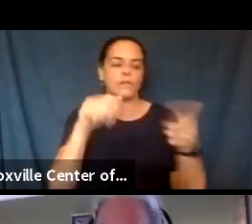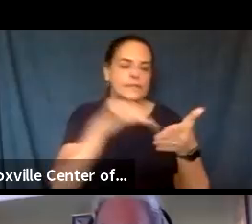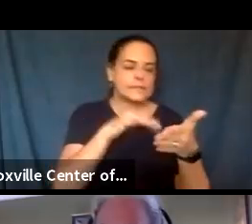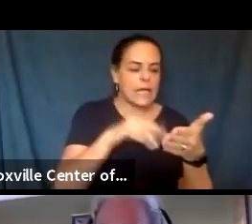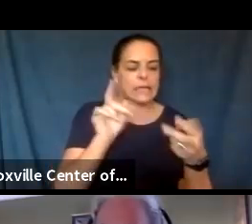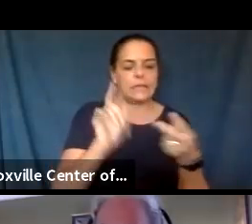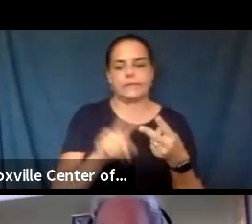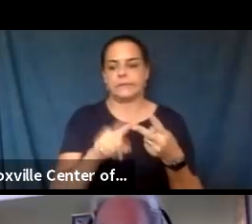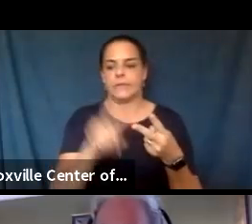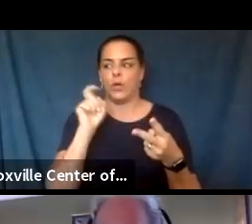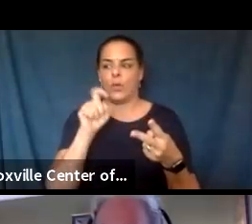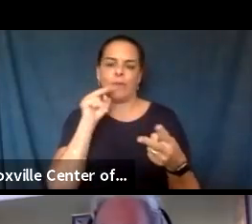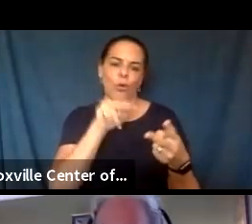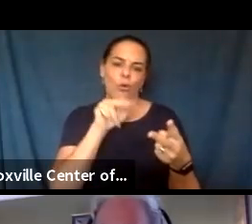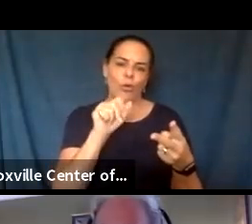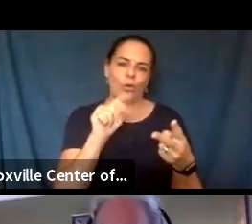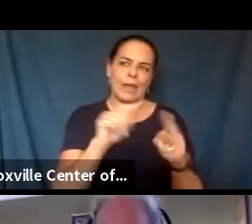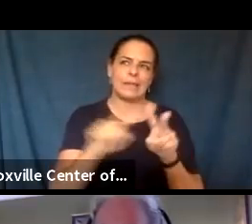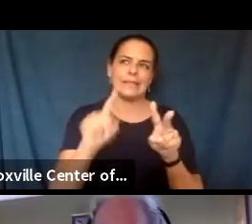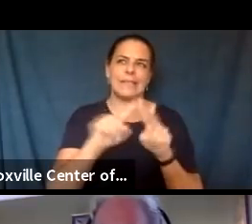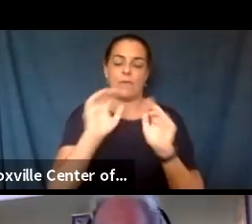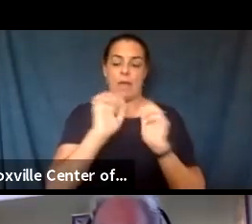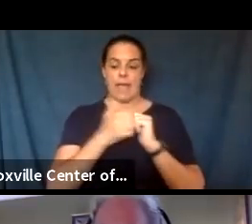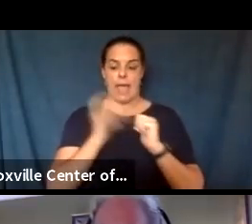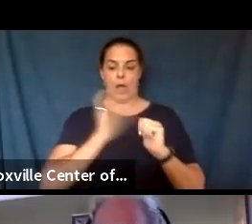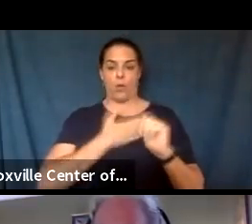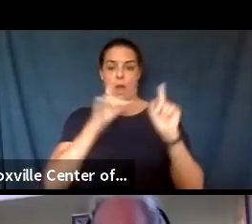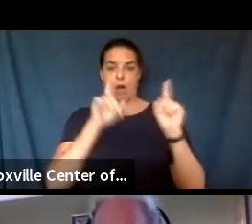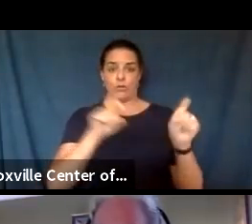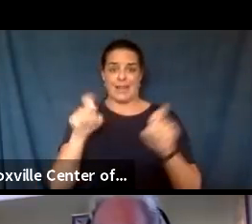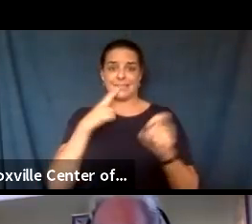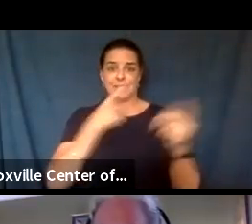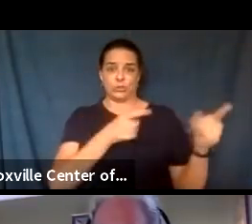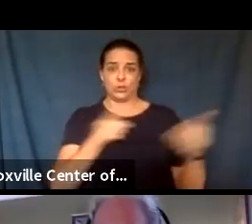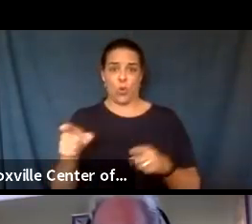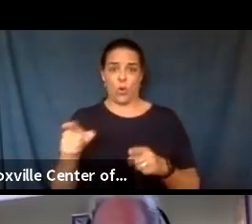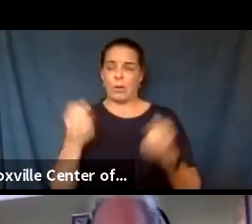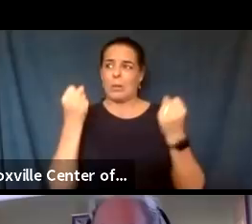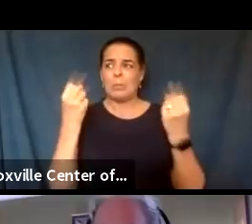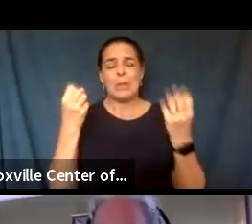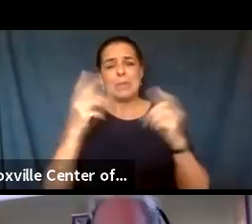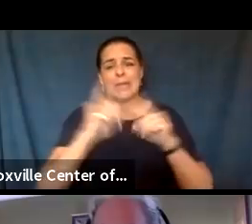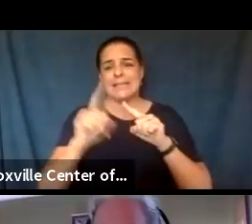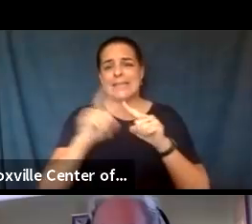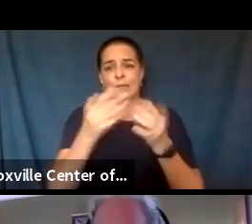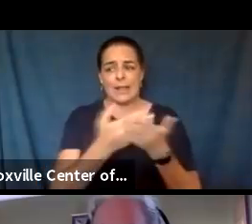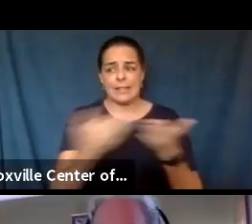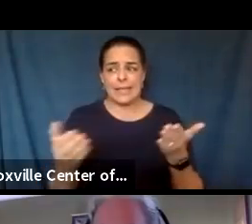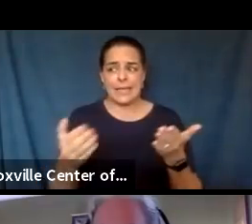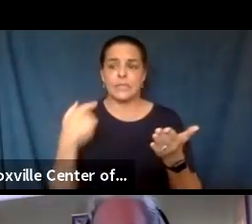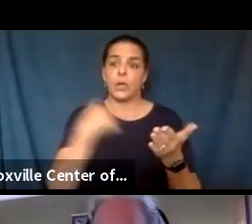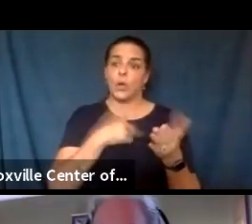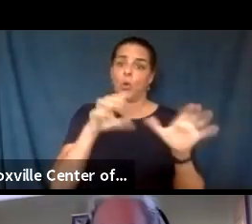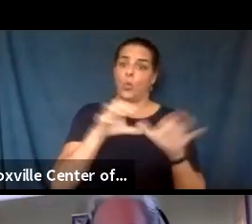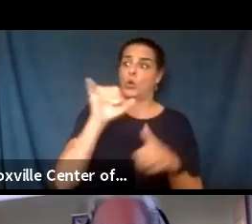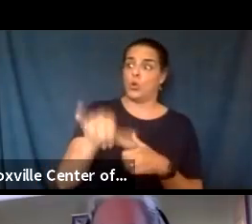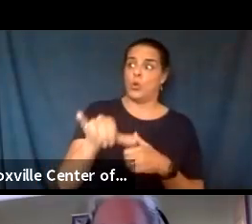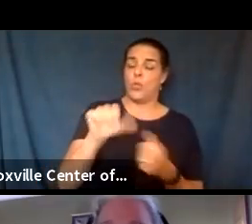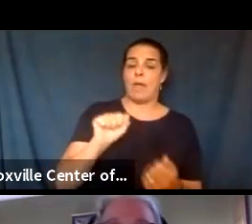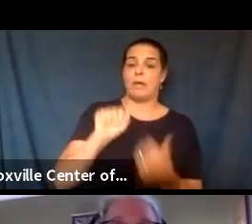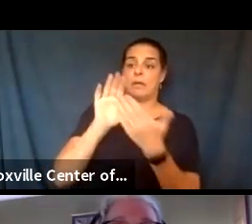look at how our testing is, multiple variables, and we do that in the face of